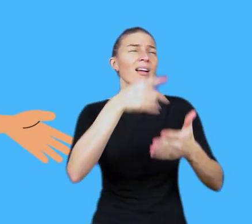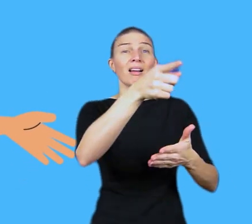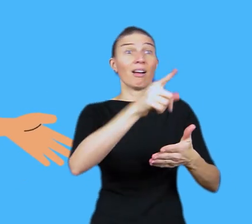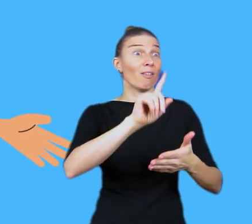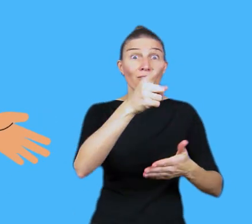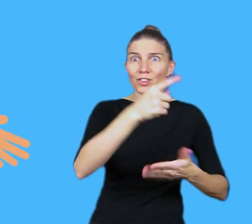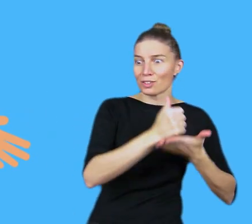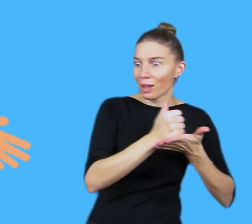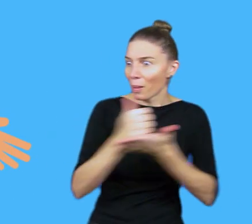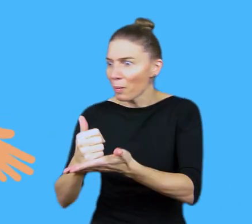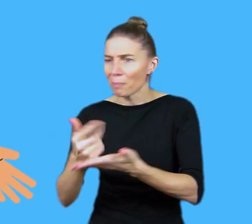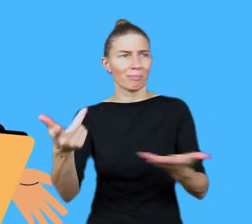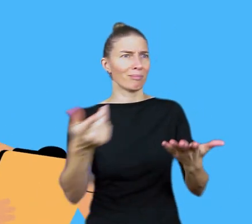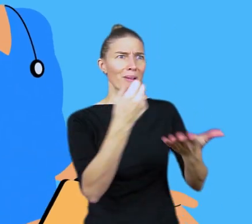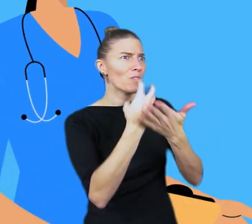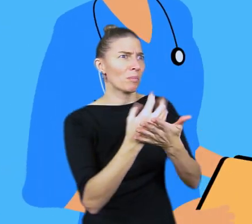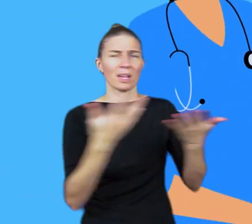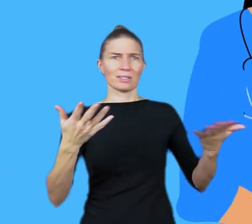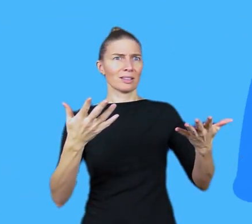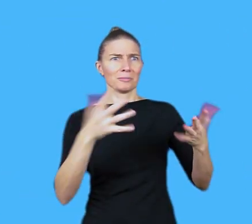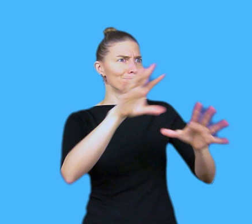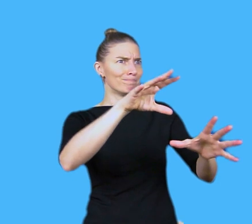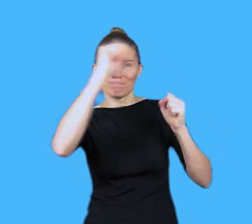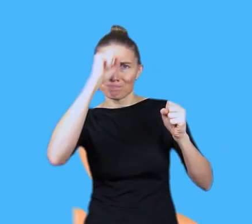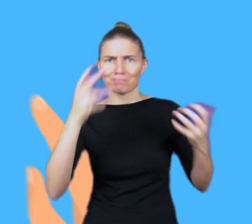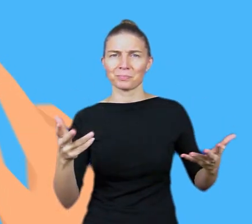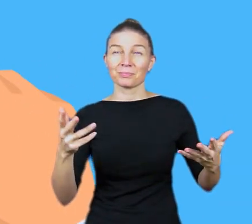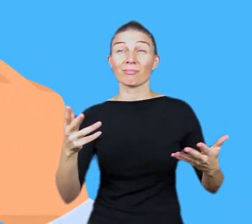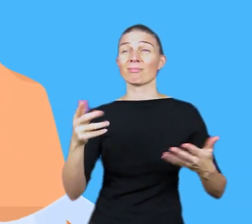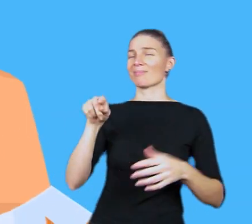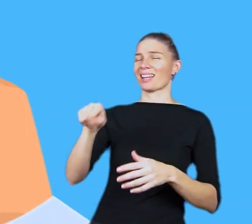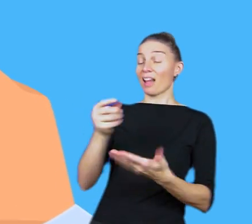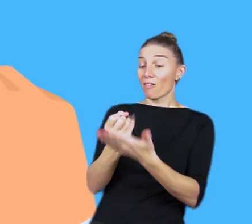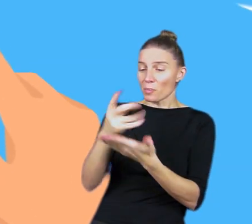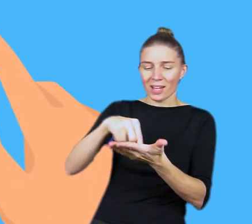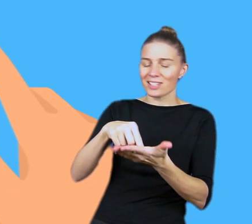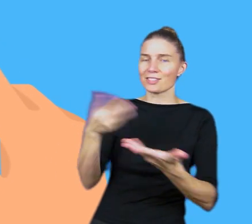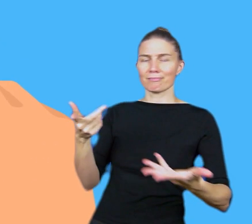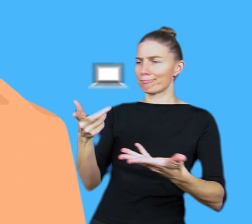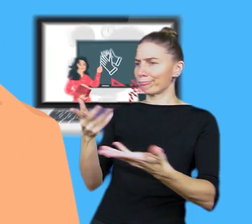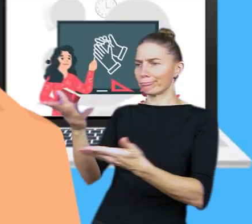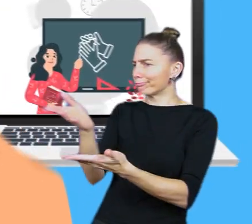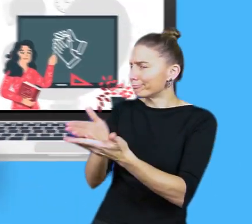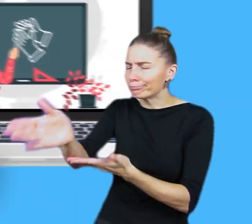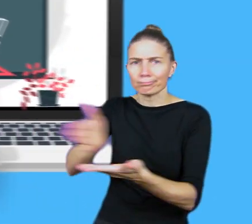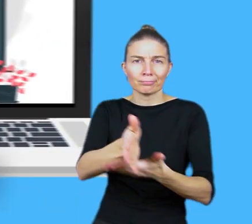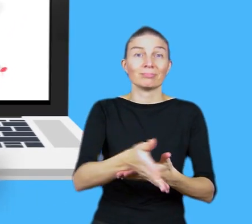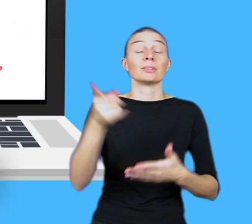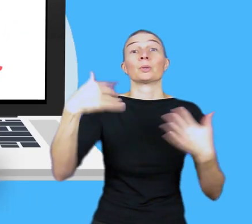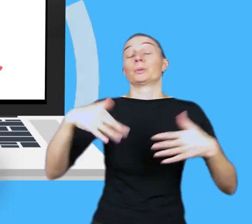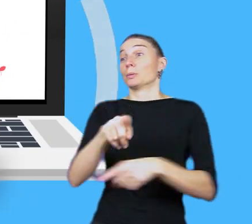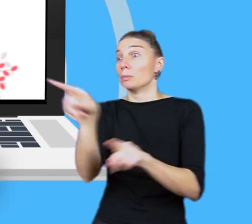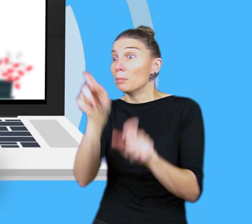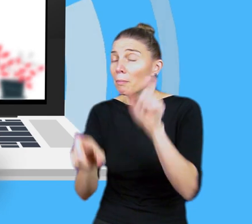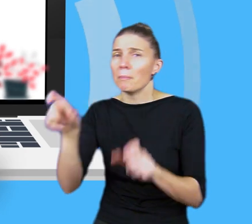the best information during the initial response. We discovered that too much information was inaccessible, especially to those who may